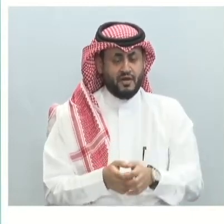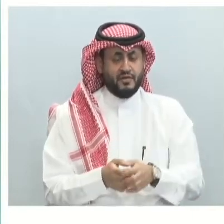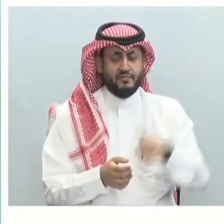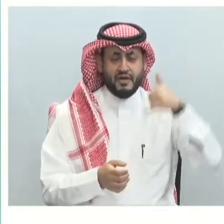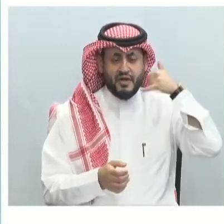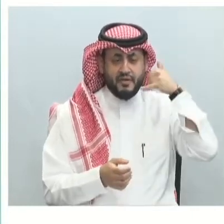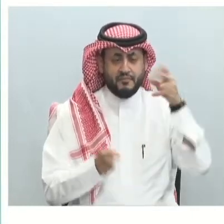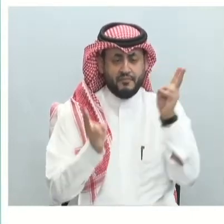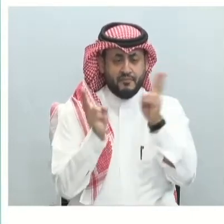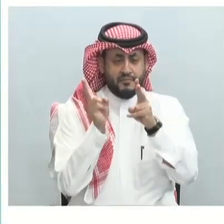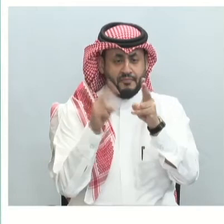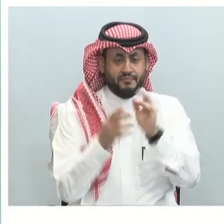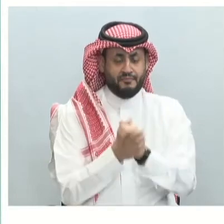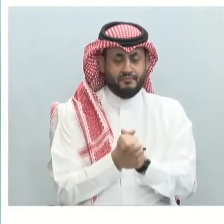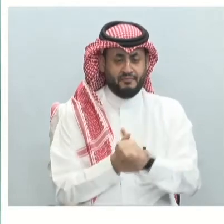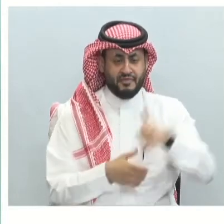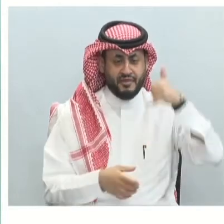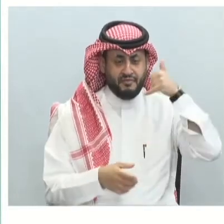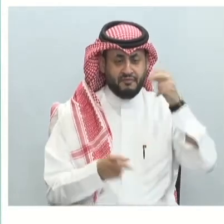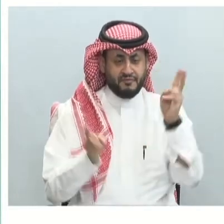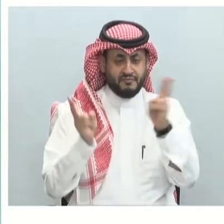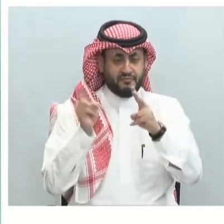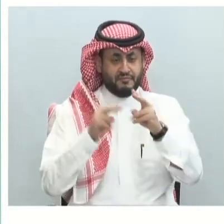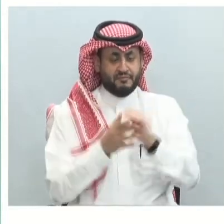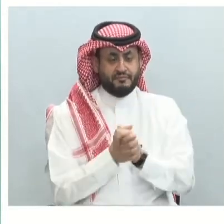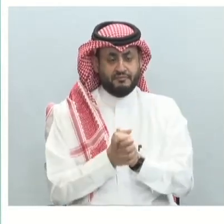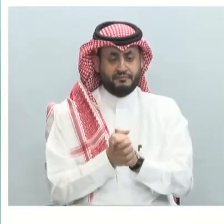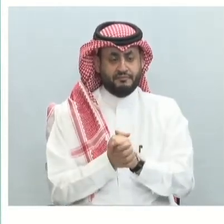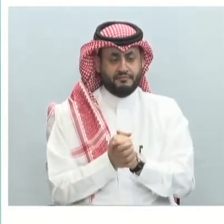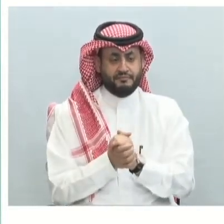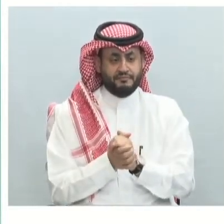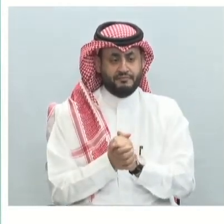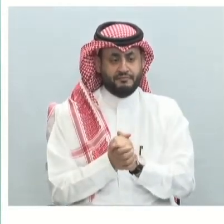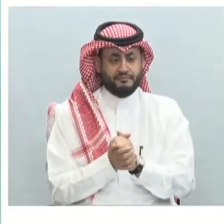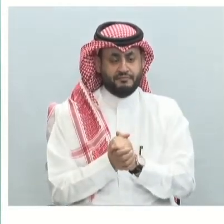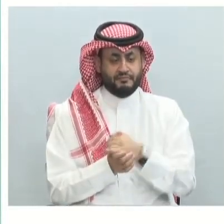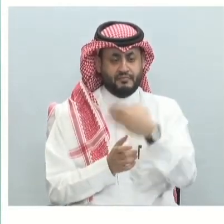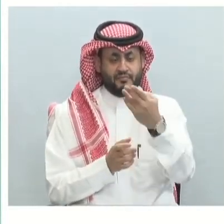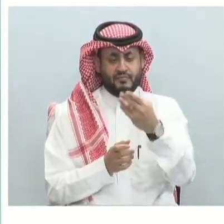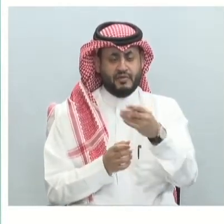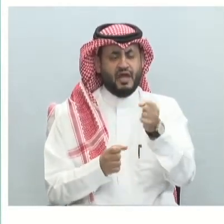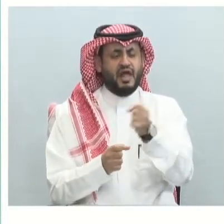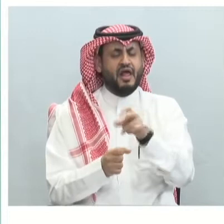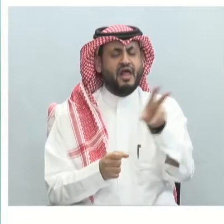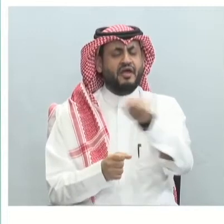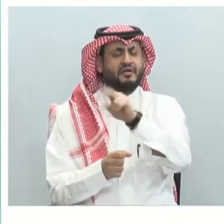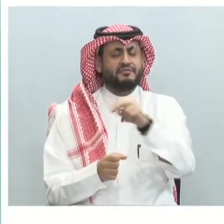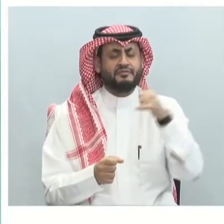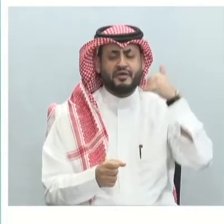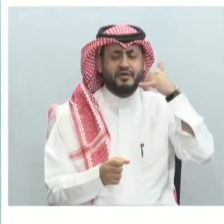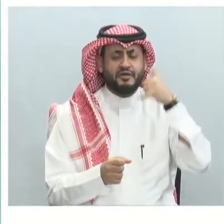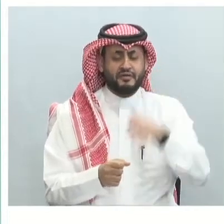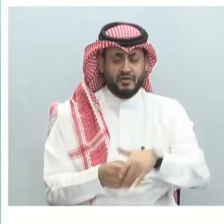conversation. Telephone conversation. Okay, so act out a telephone conversation,